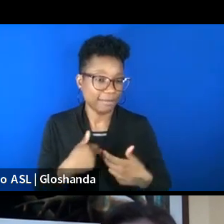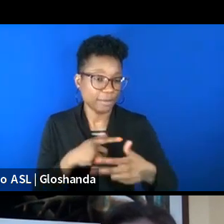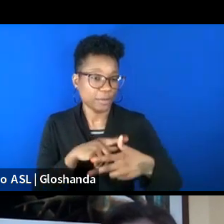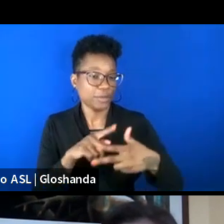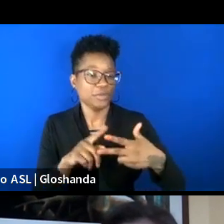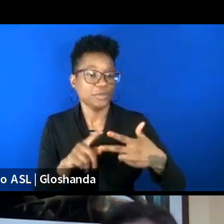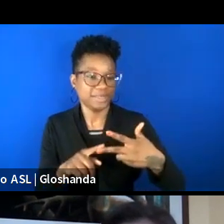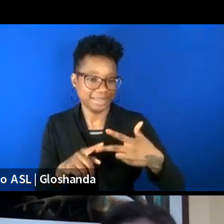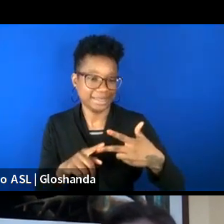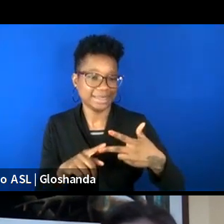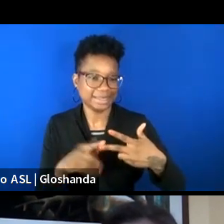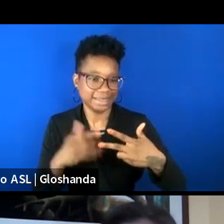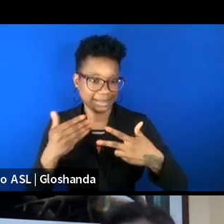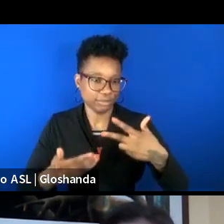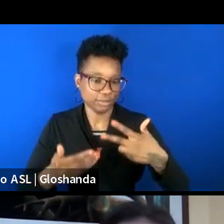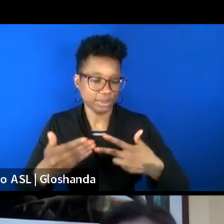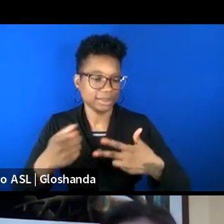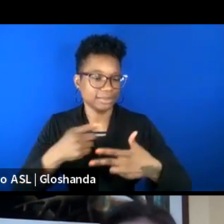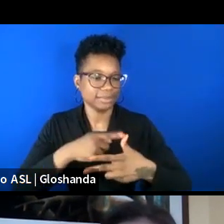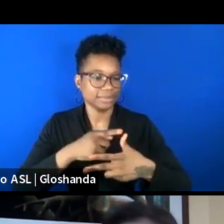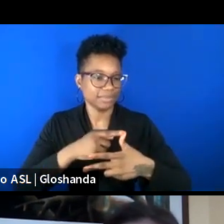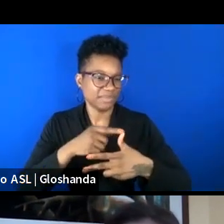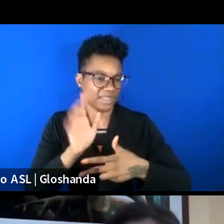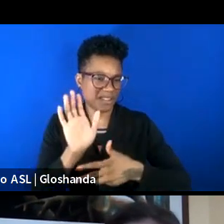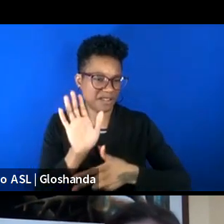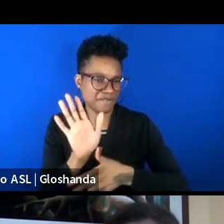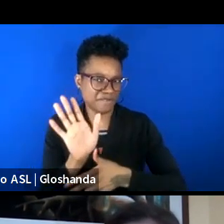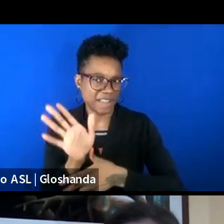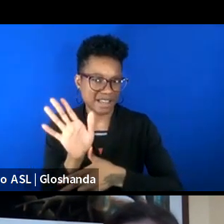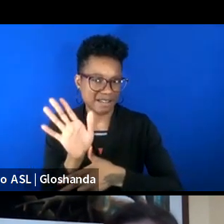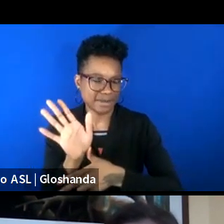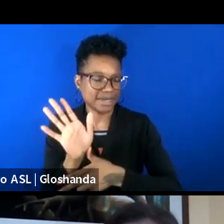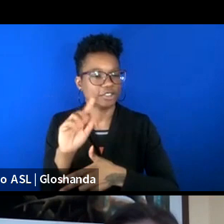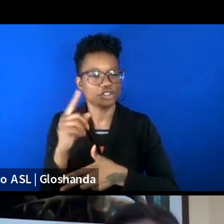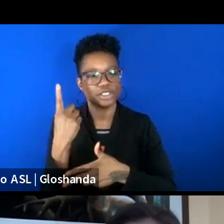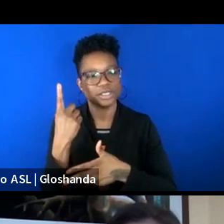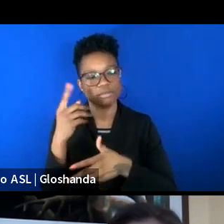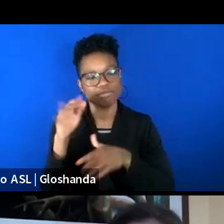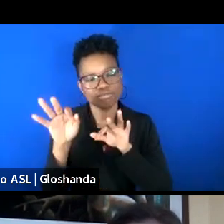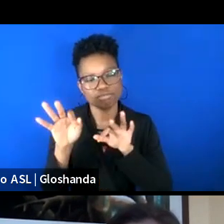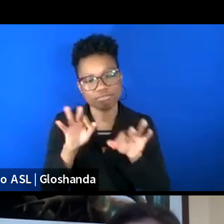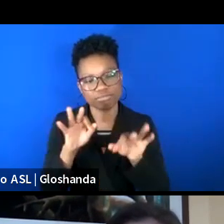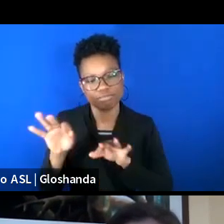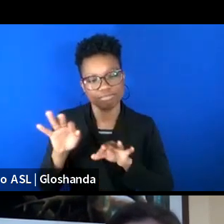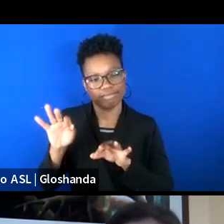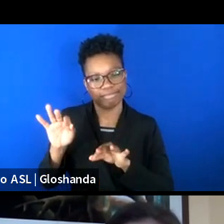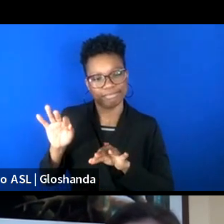first step, you're going to take 5 minutes and just describe the object physically.